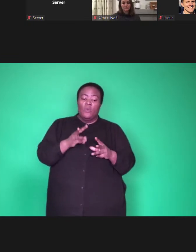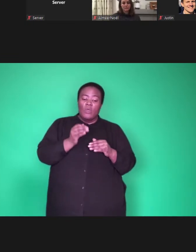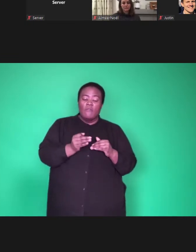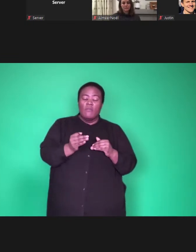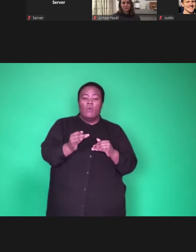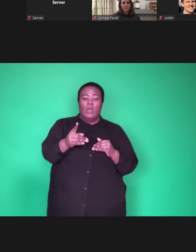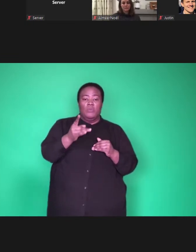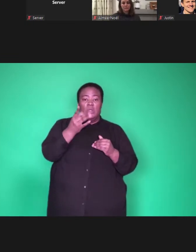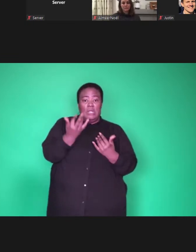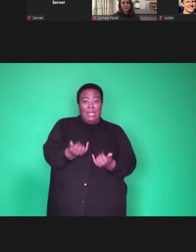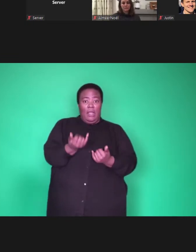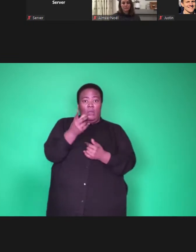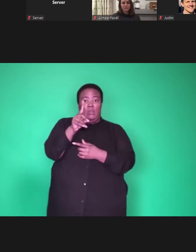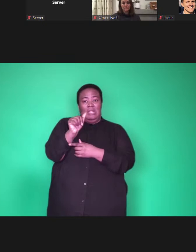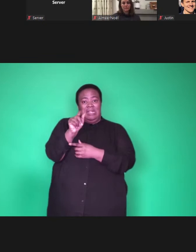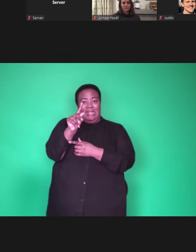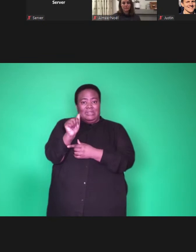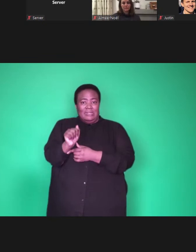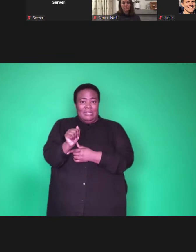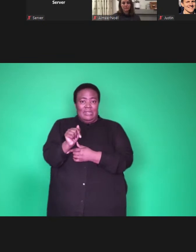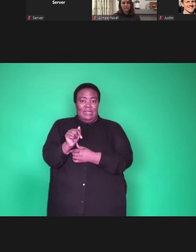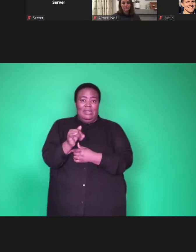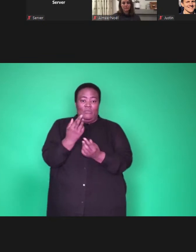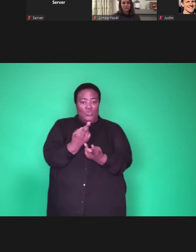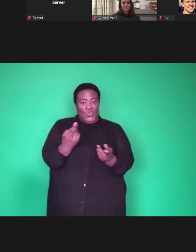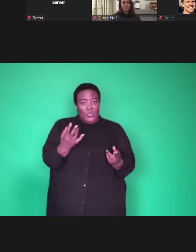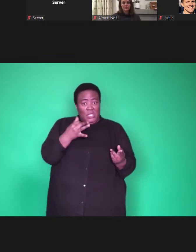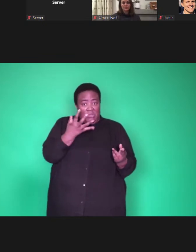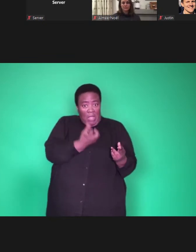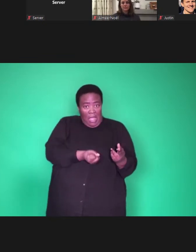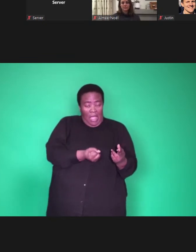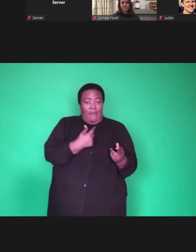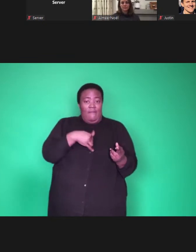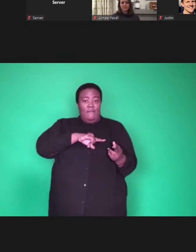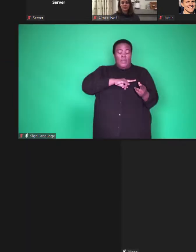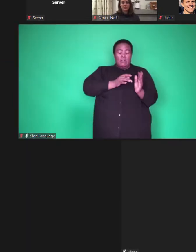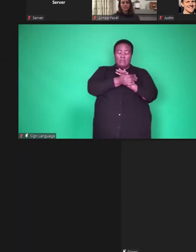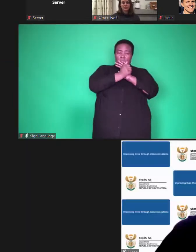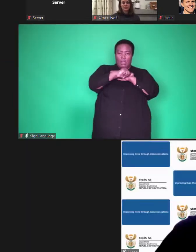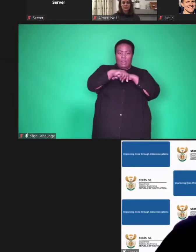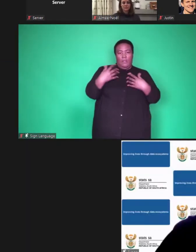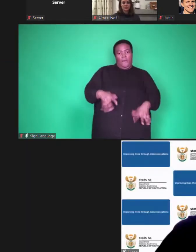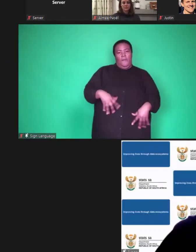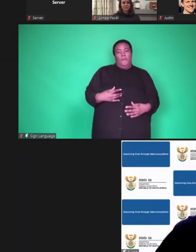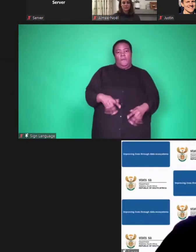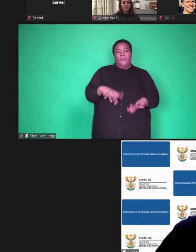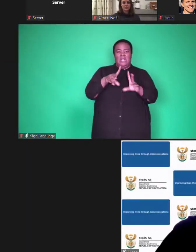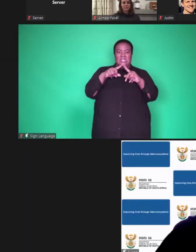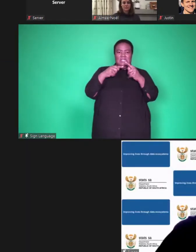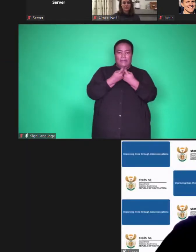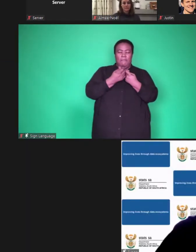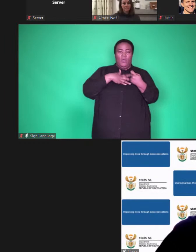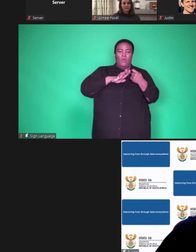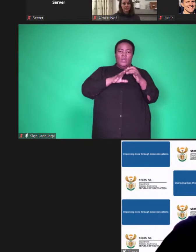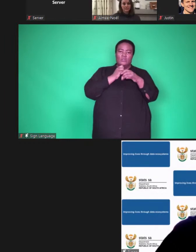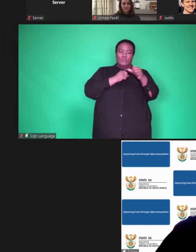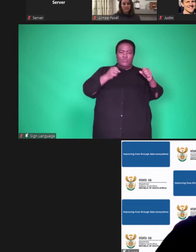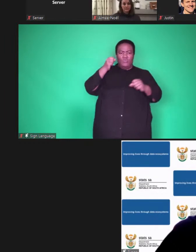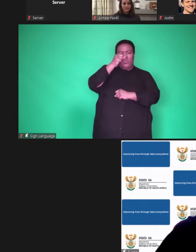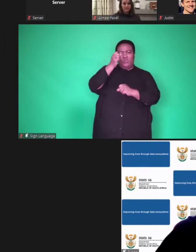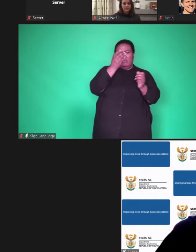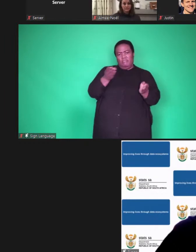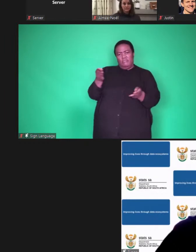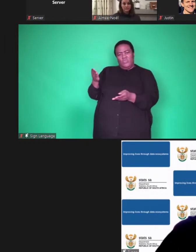and the skills amongst us all as a team. So I'd like to close this session and hand over to Diego, and